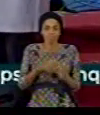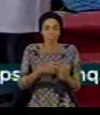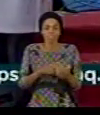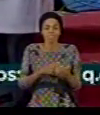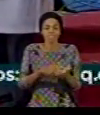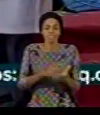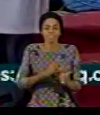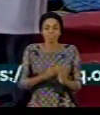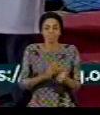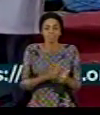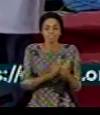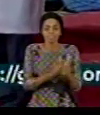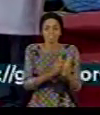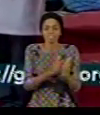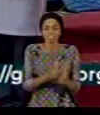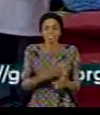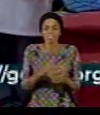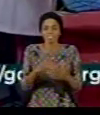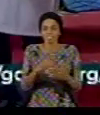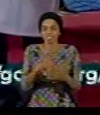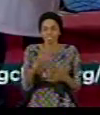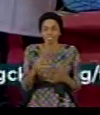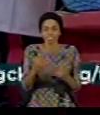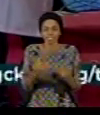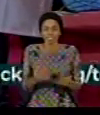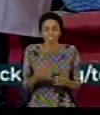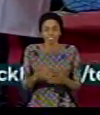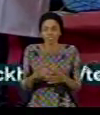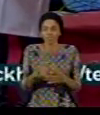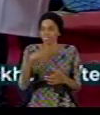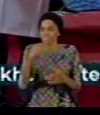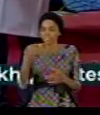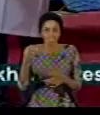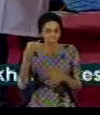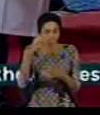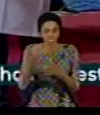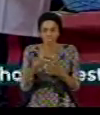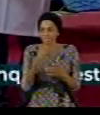Lord, because I told her that she is not going to leave this place without having a